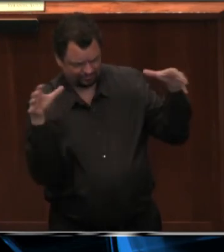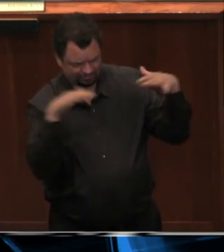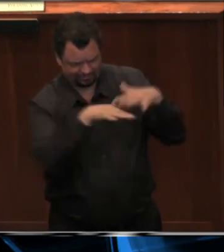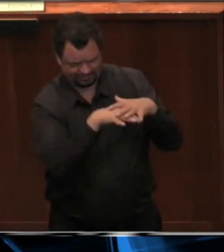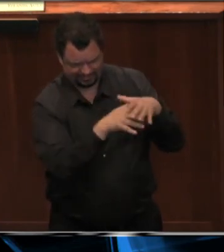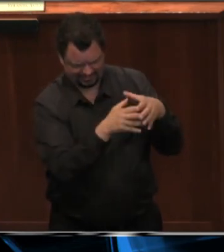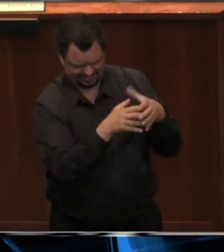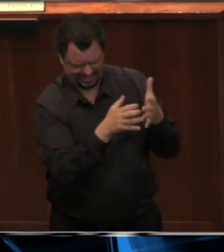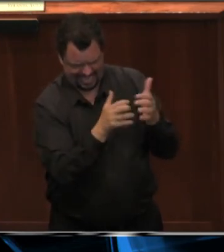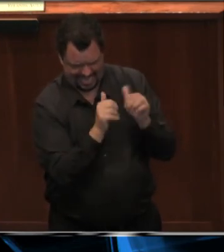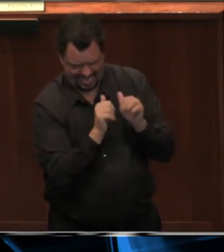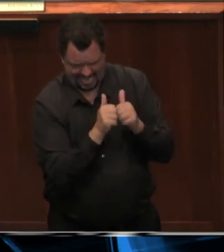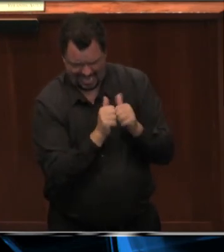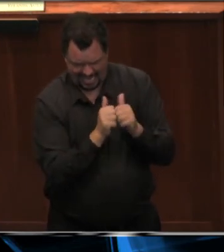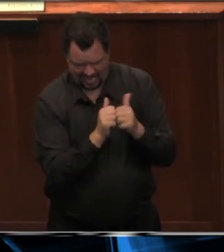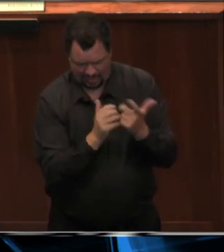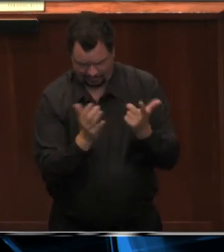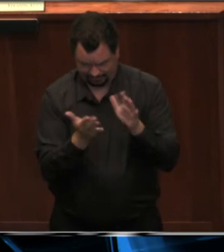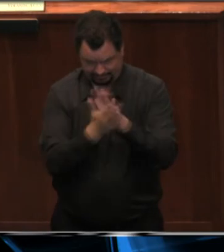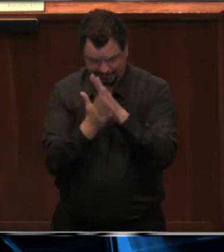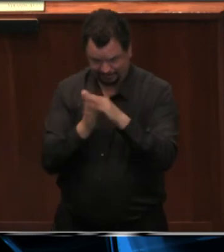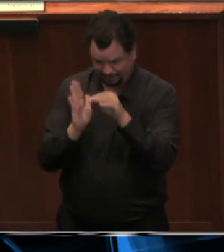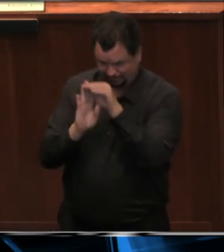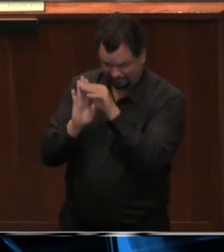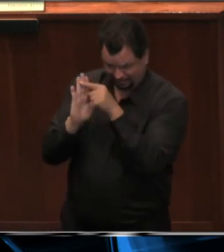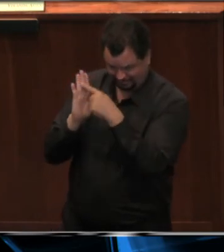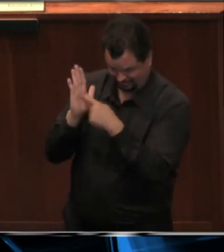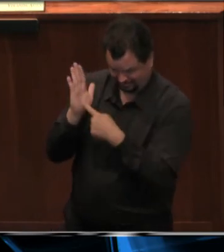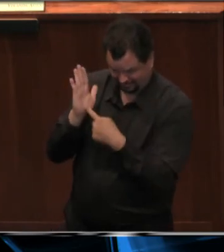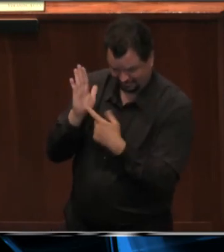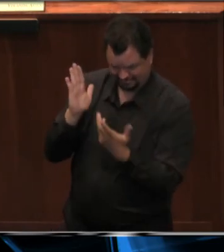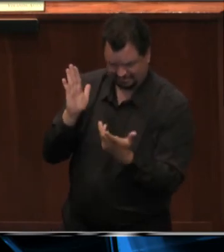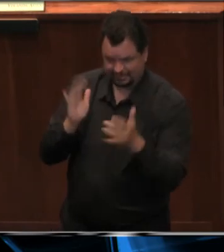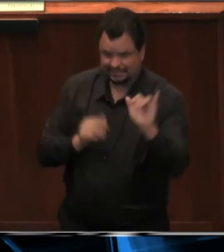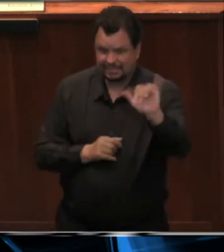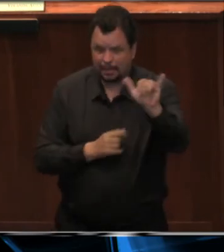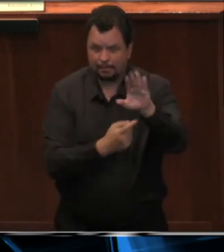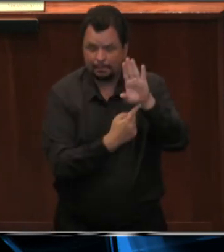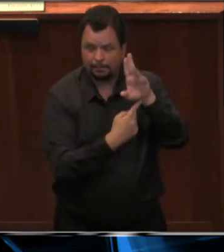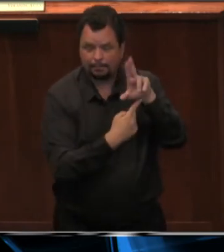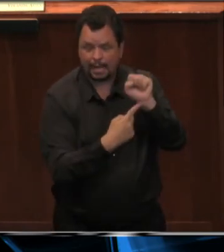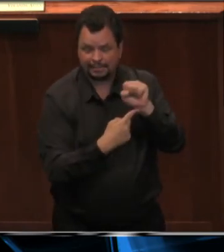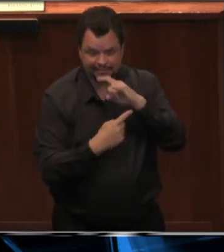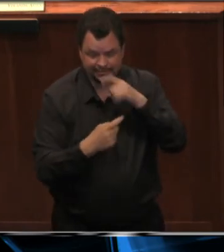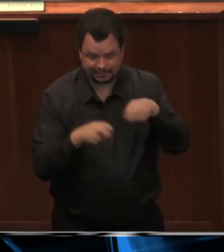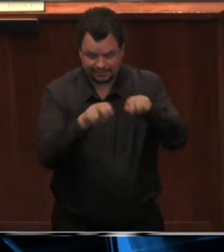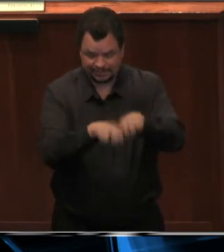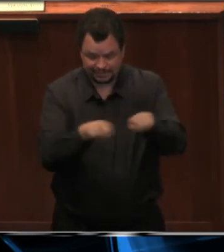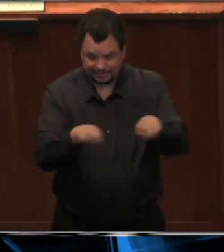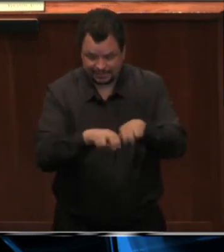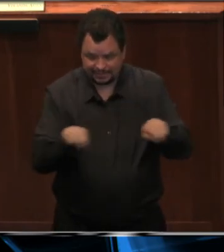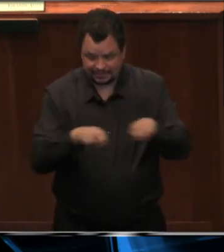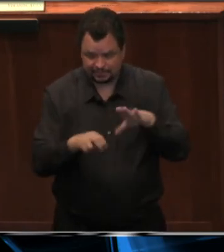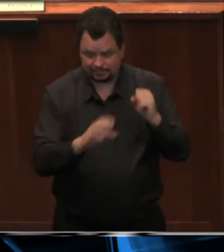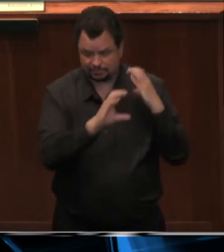When students come to school on buses of mixed cohorts and then go to their classes.